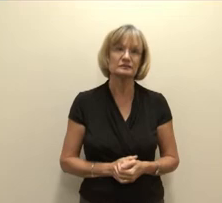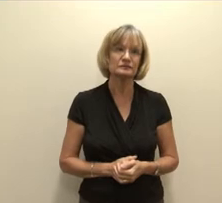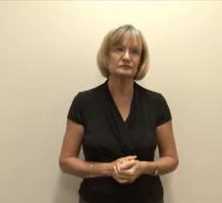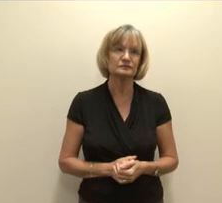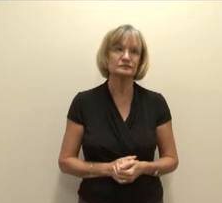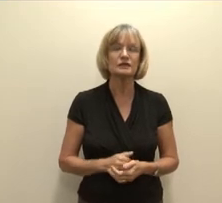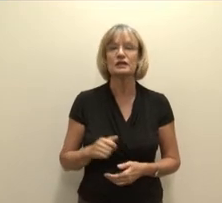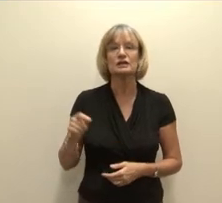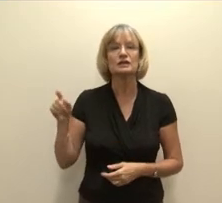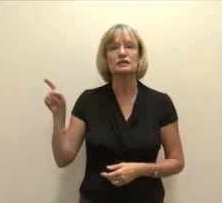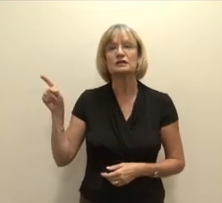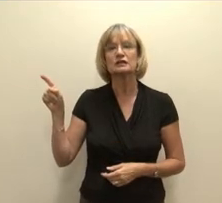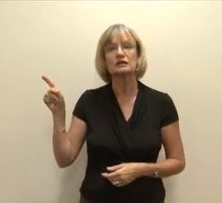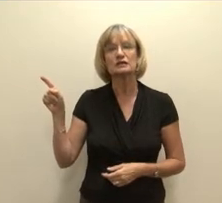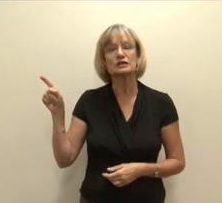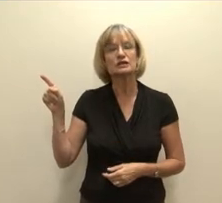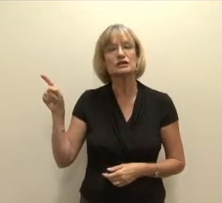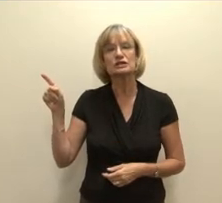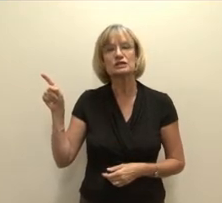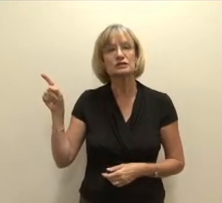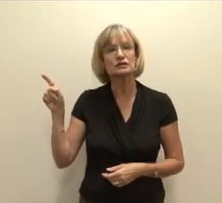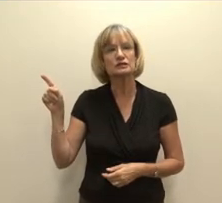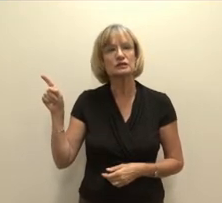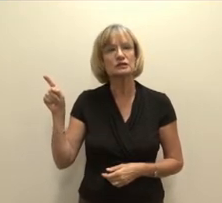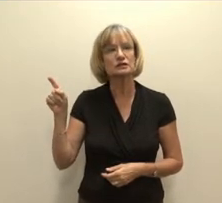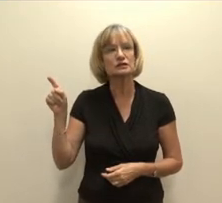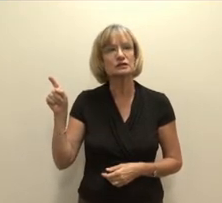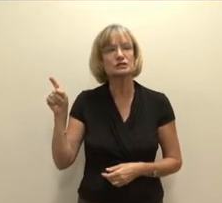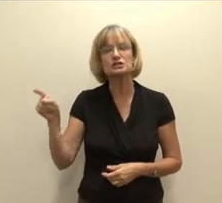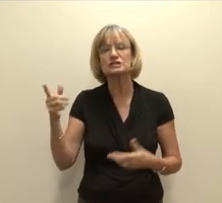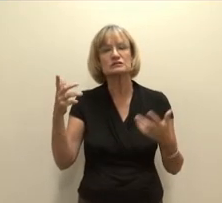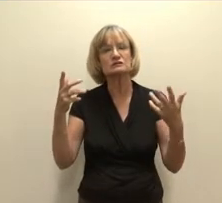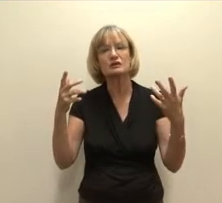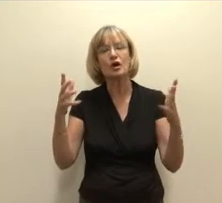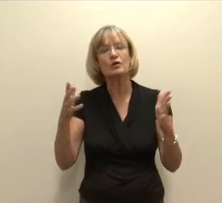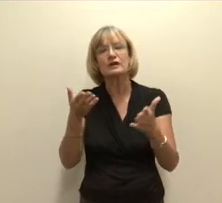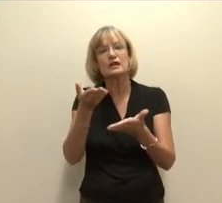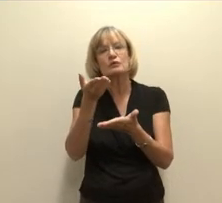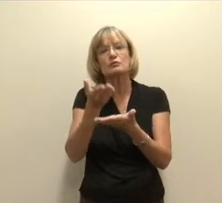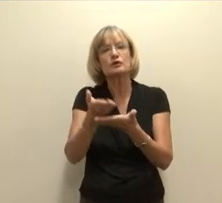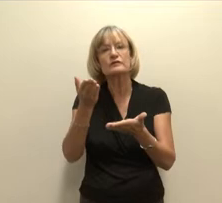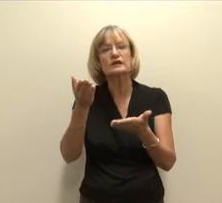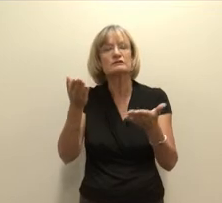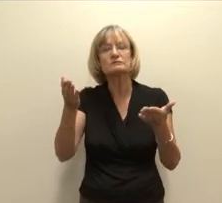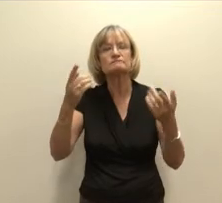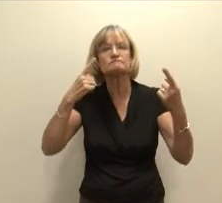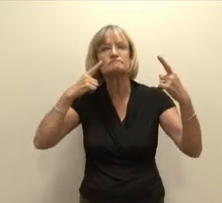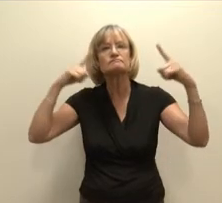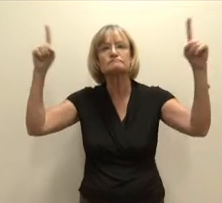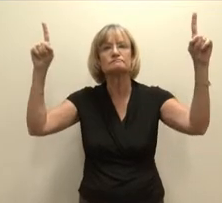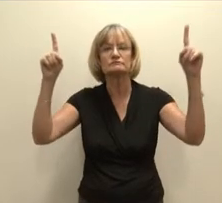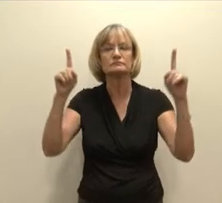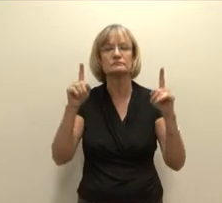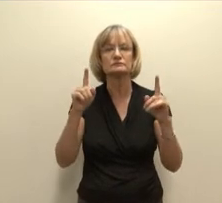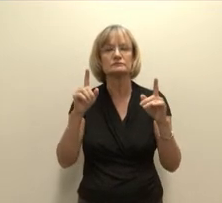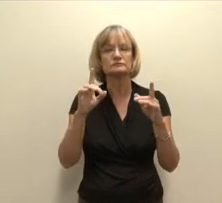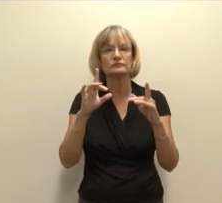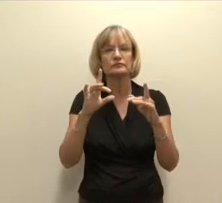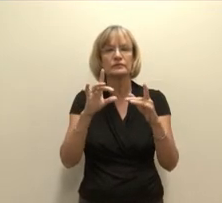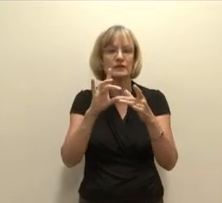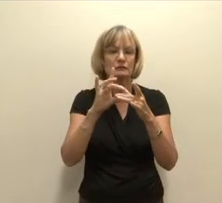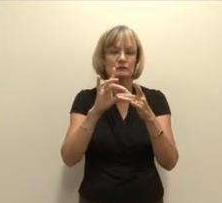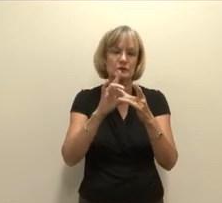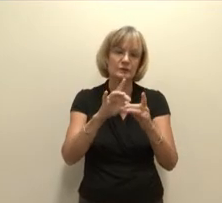Proven success as a superintendent is critical, and a deep understanding of curriculum and instruction is also critical. And